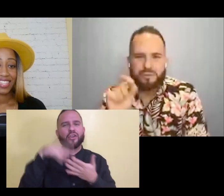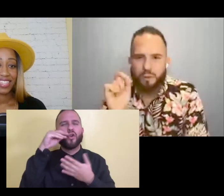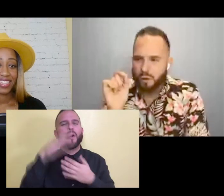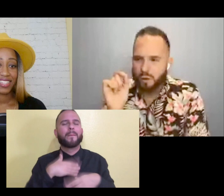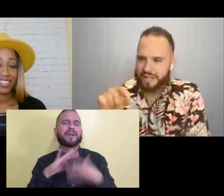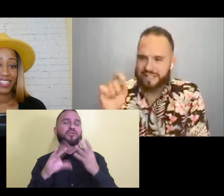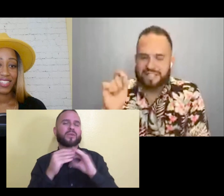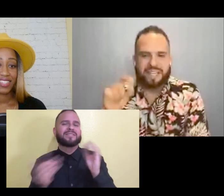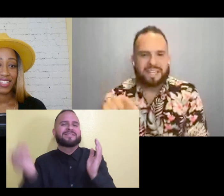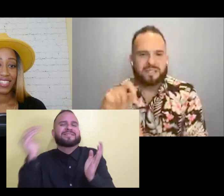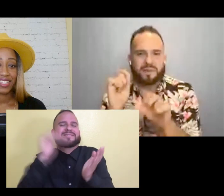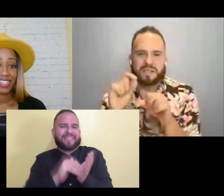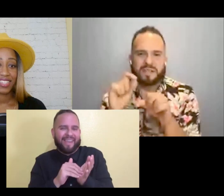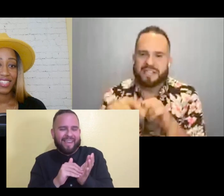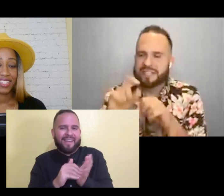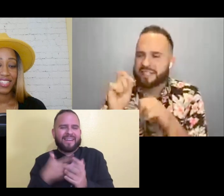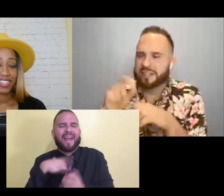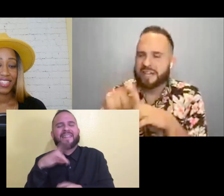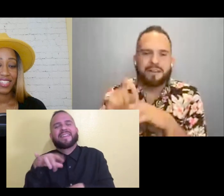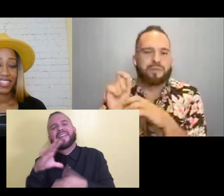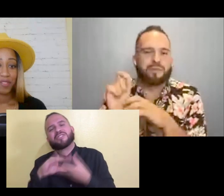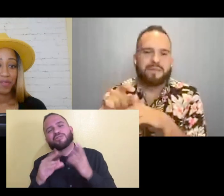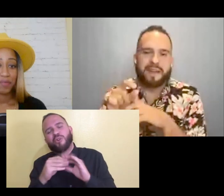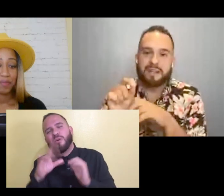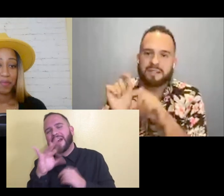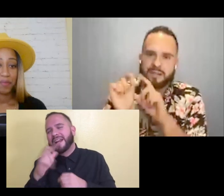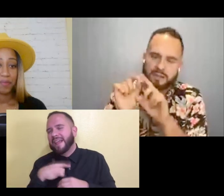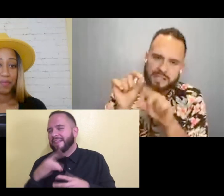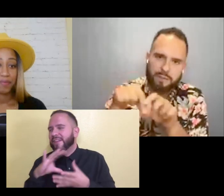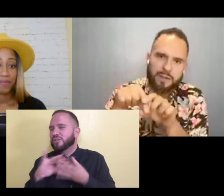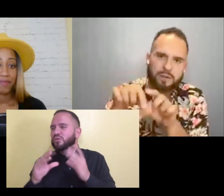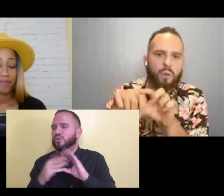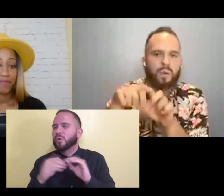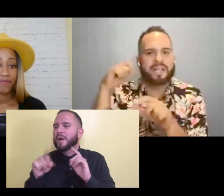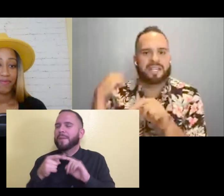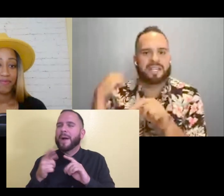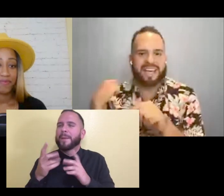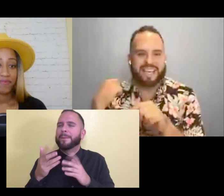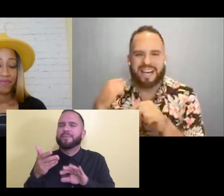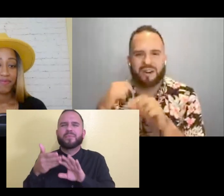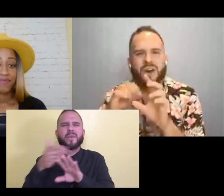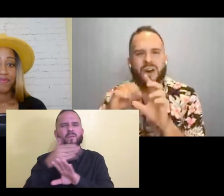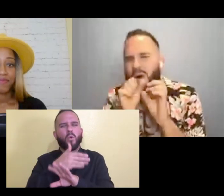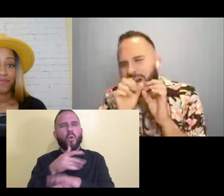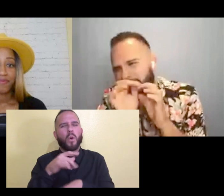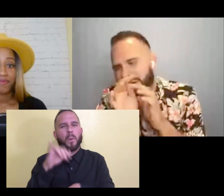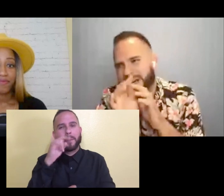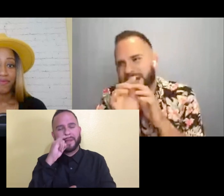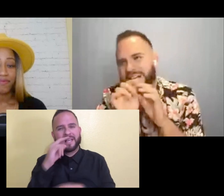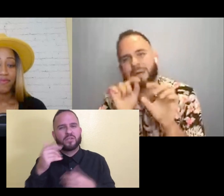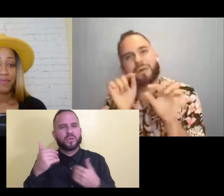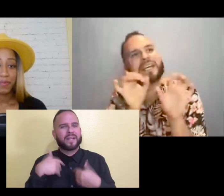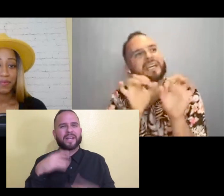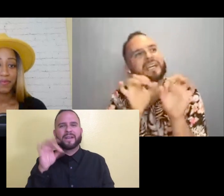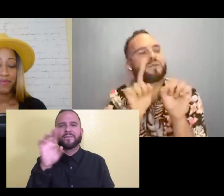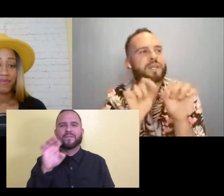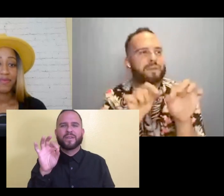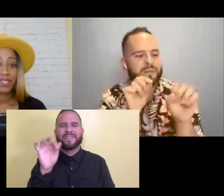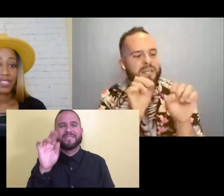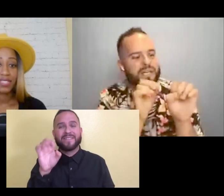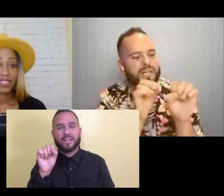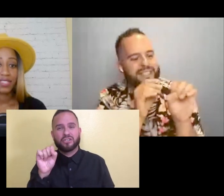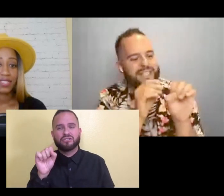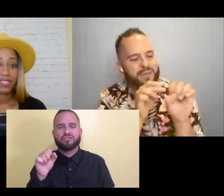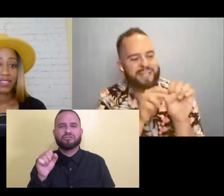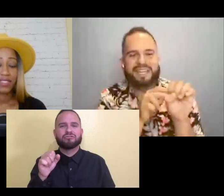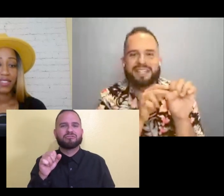actually before when the kids were getting free fares, because they would put the coin in and take it out, or they would get, that's what they would do.